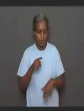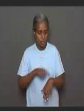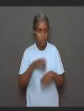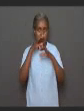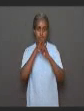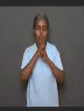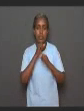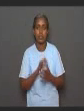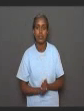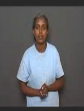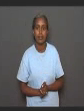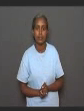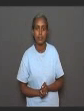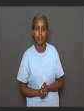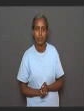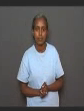Time's up!